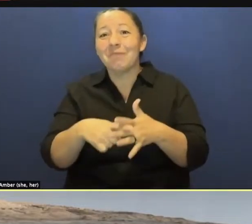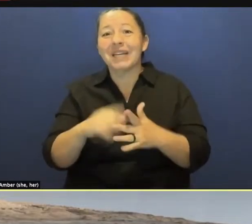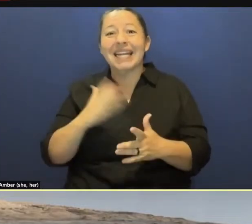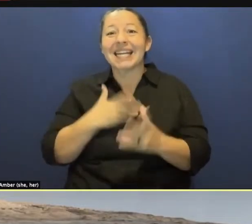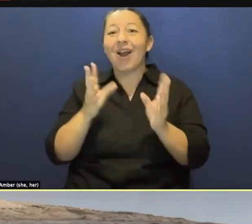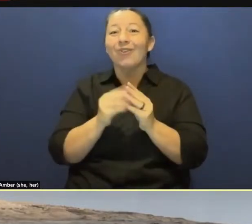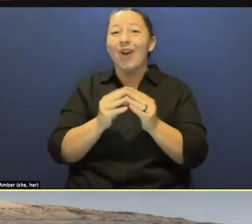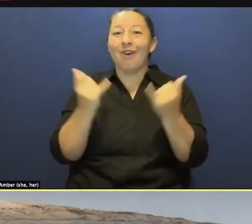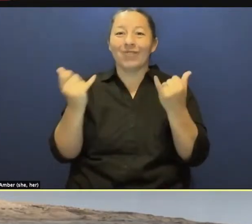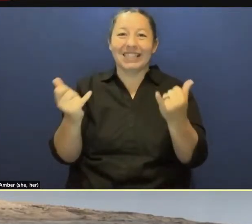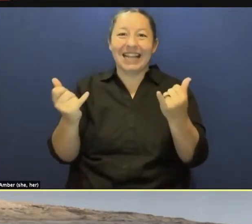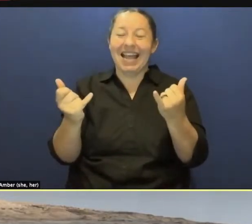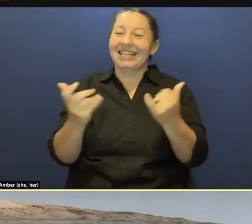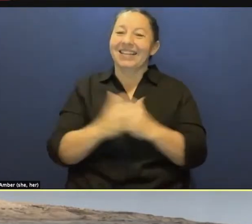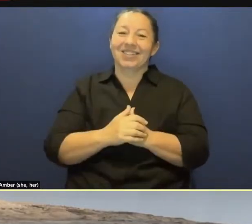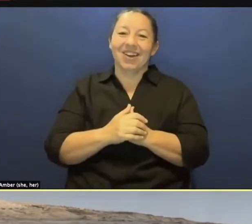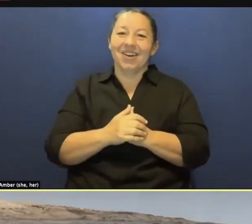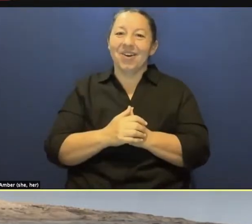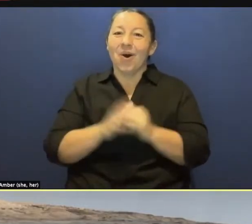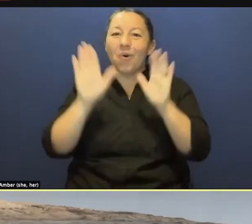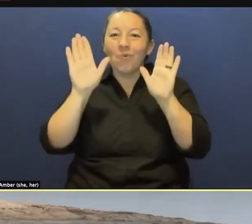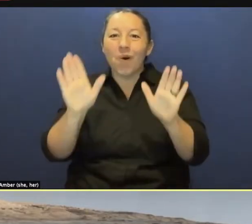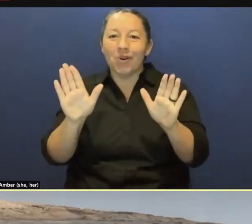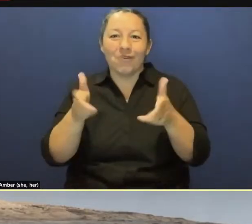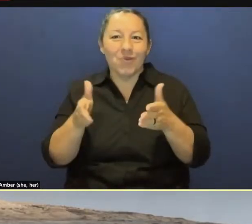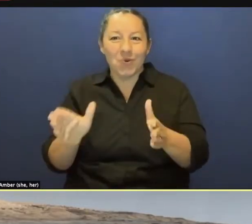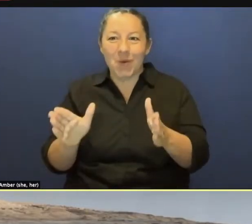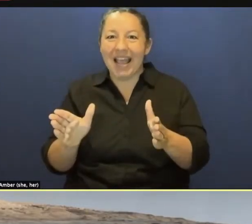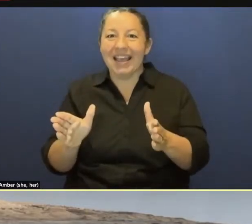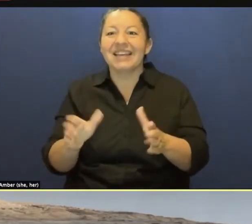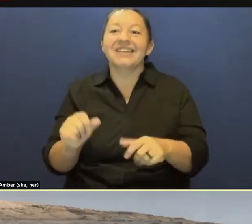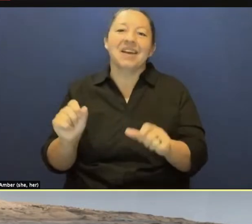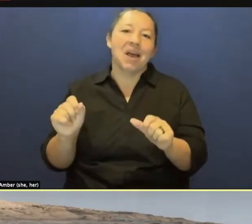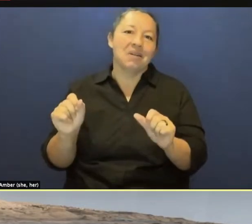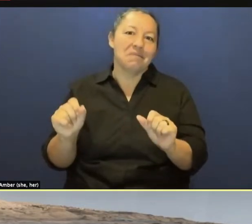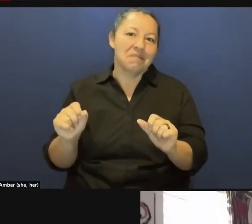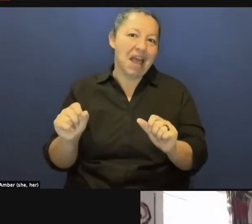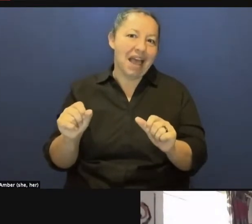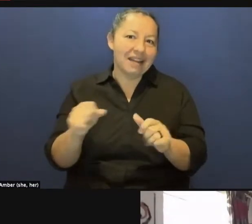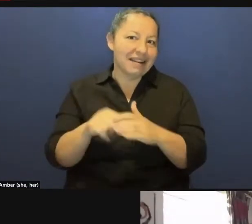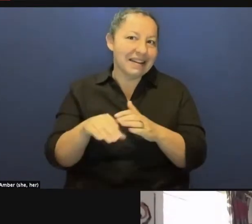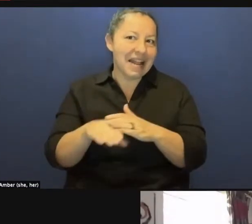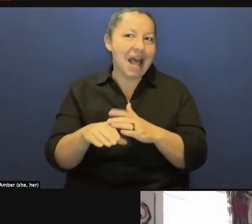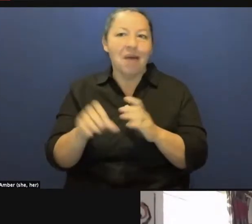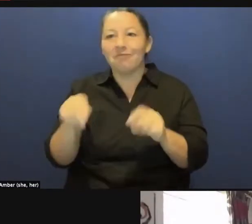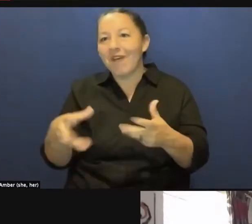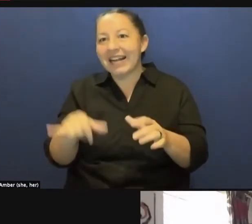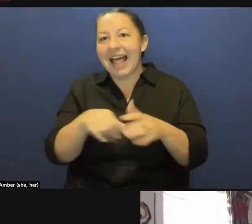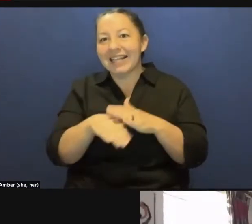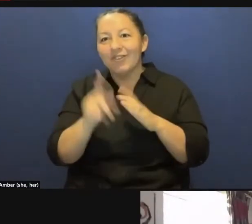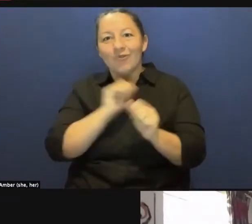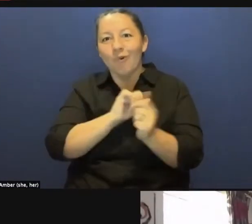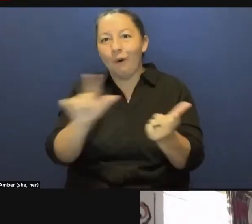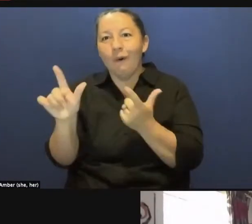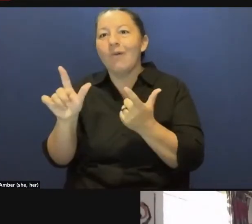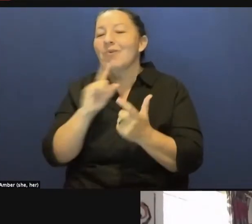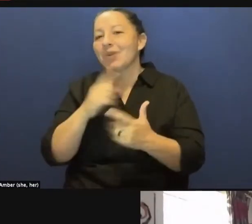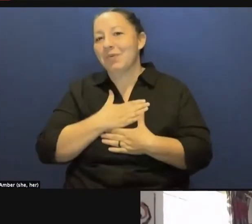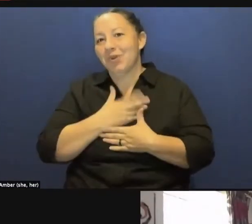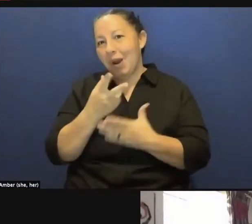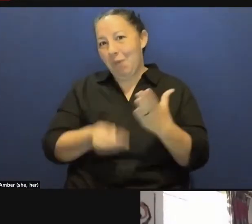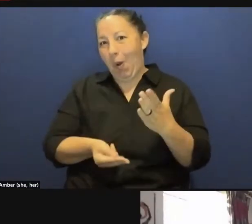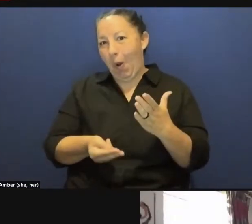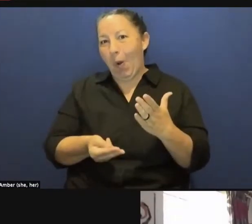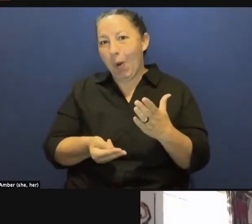conference in such a wonderful way and being accessible to everyone. Really appreciate both of